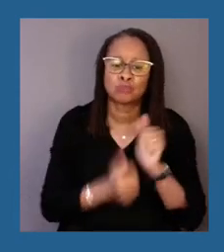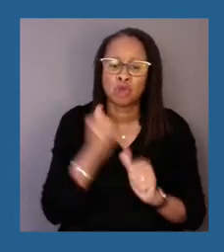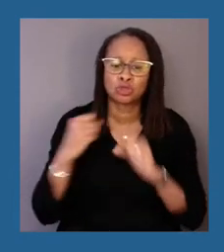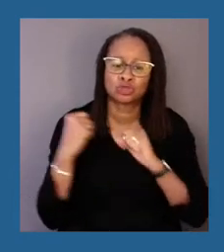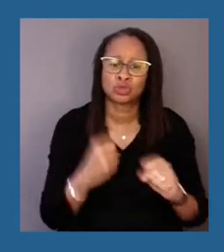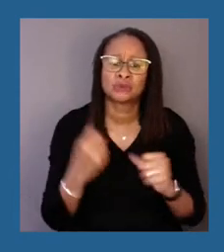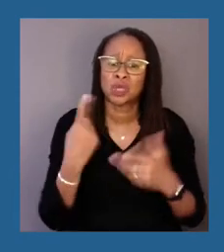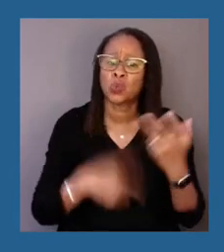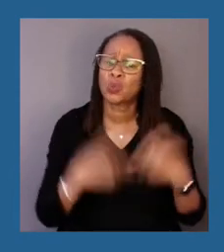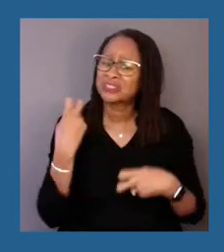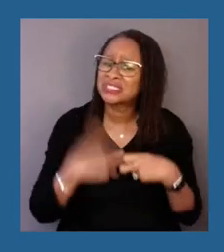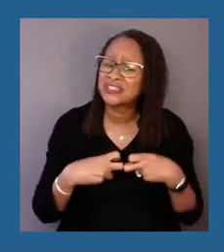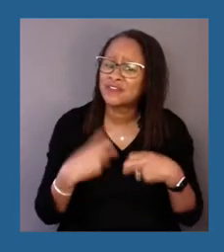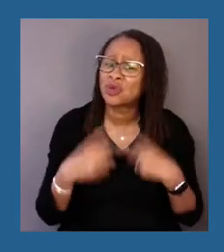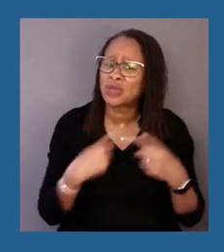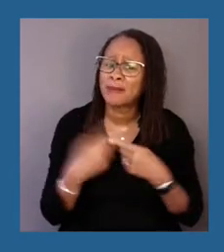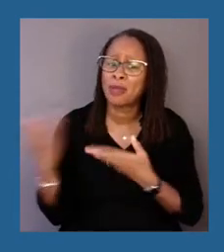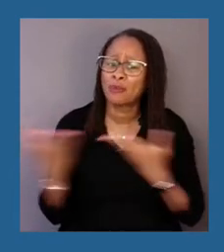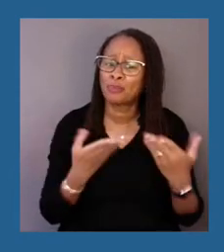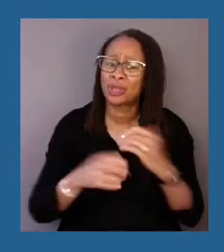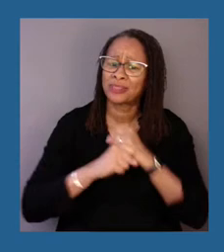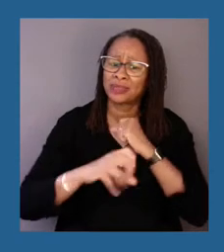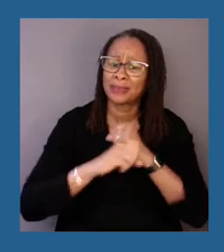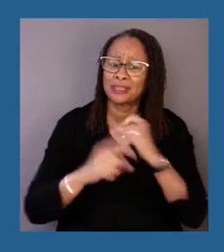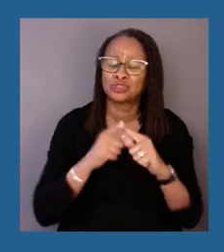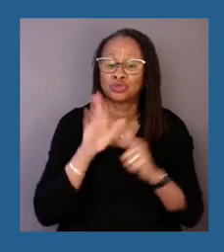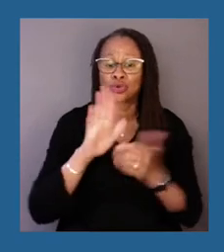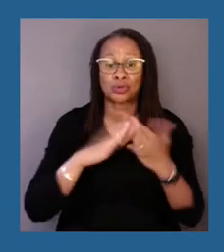difficult about bringing this campaign to your community,